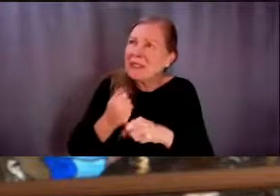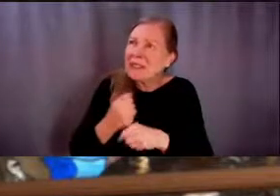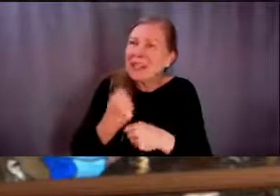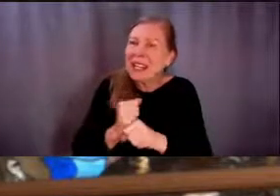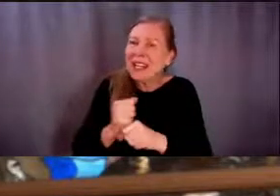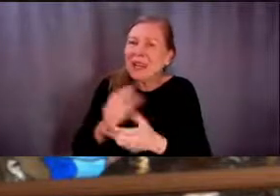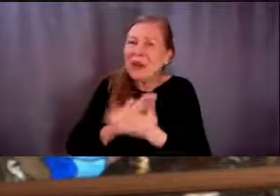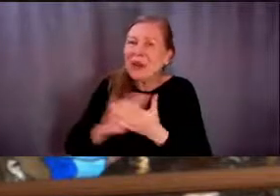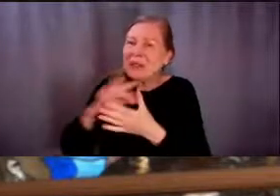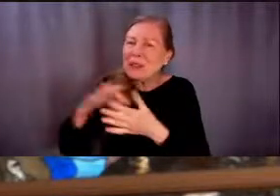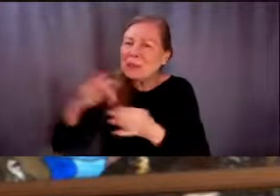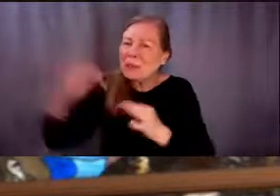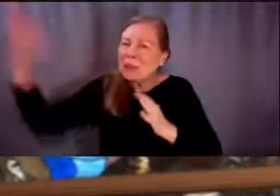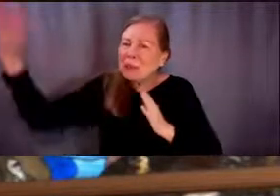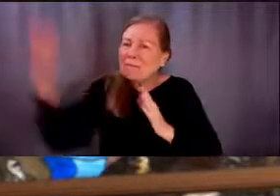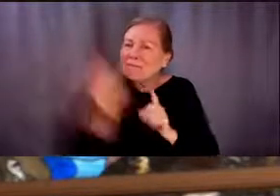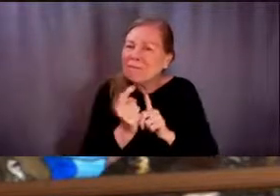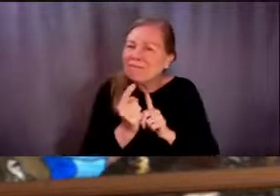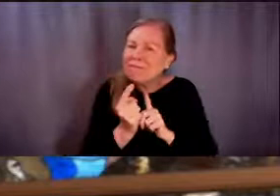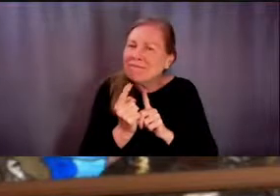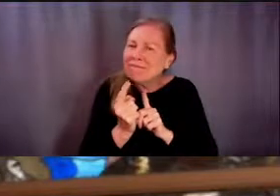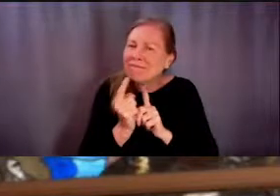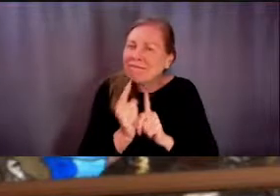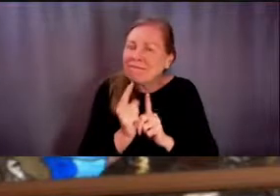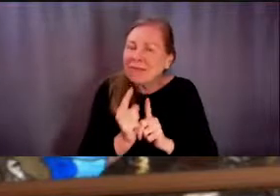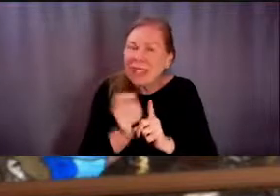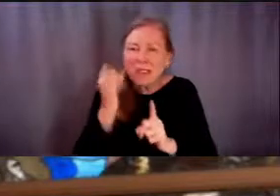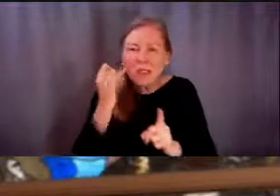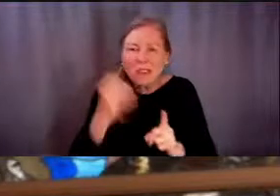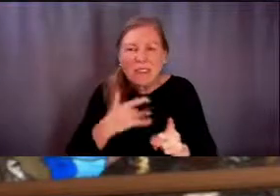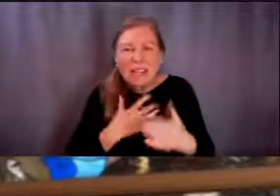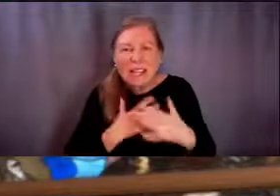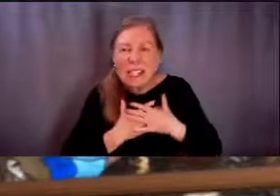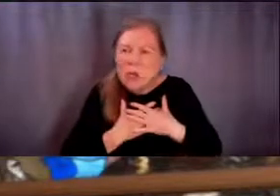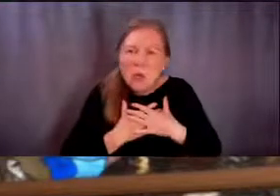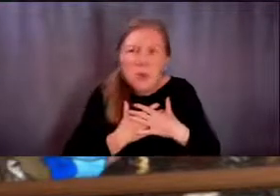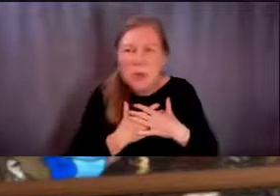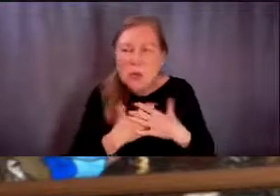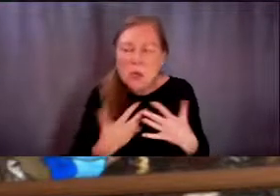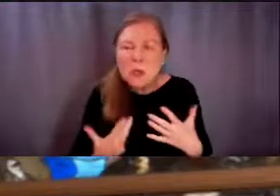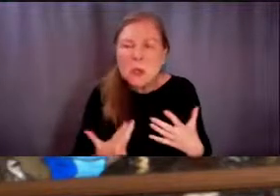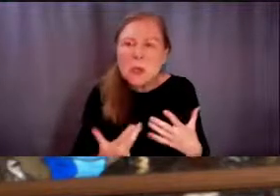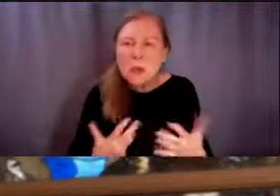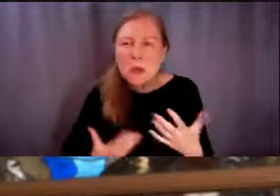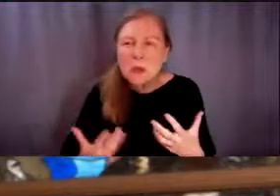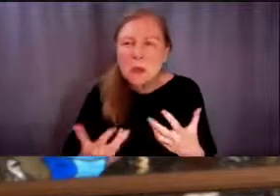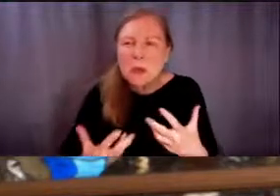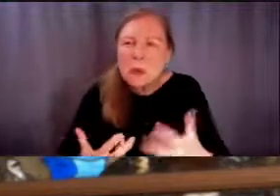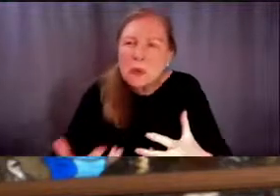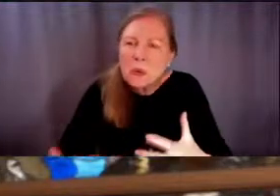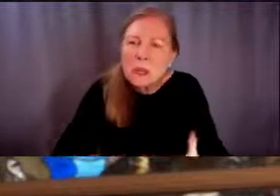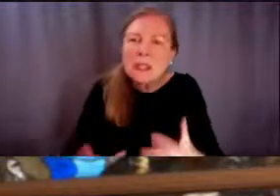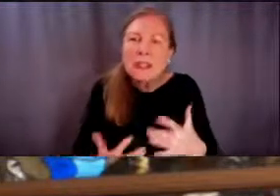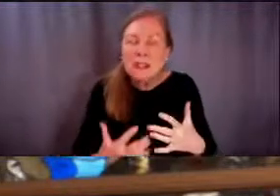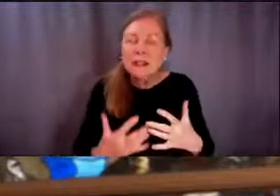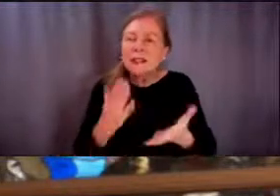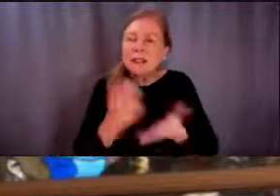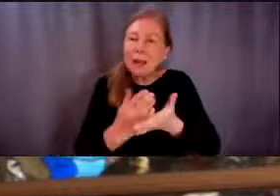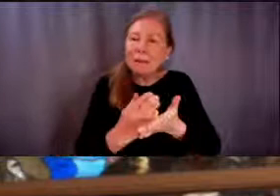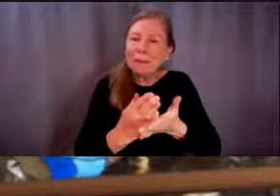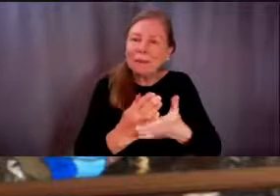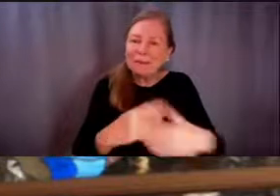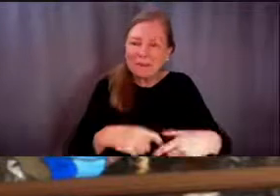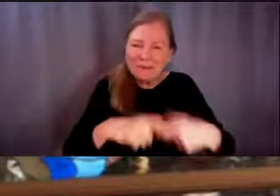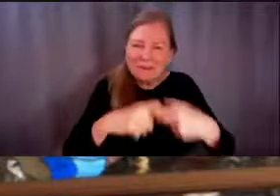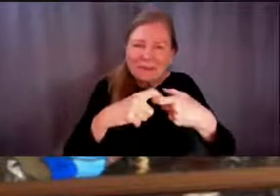you feel like you're coming to the end of your rope, stop. Make time to be creative, to